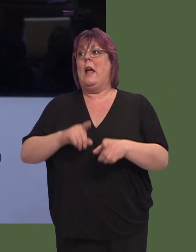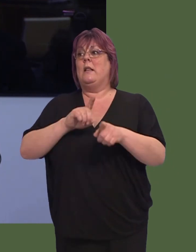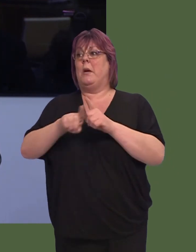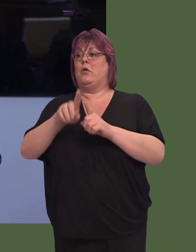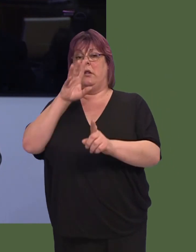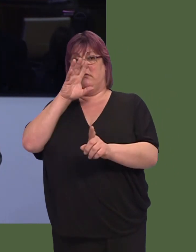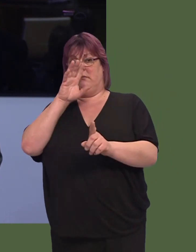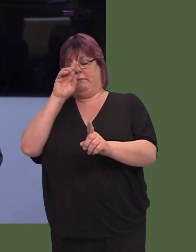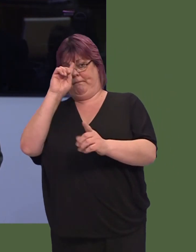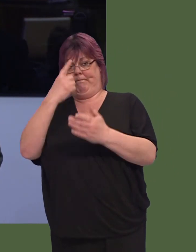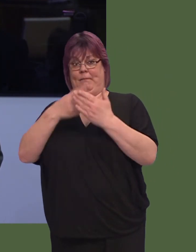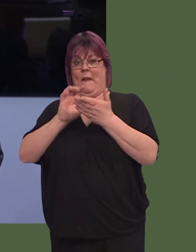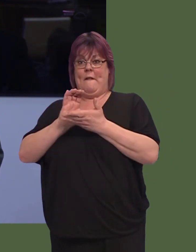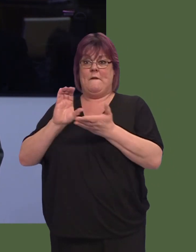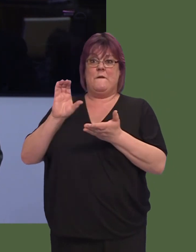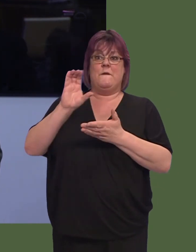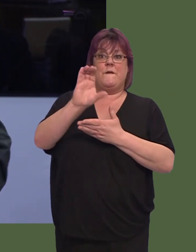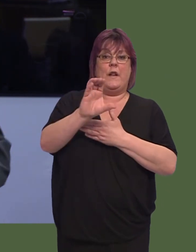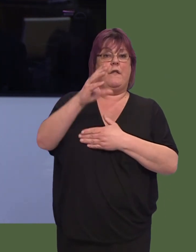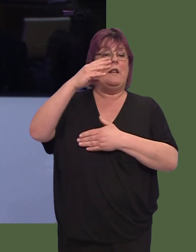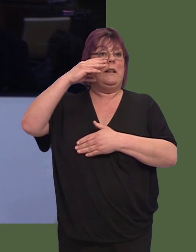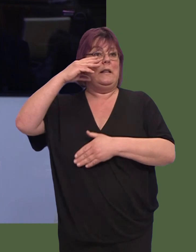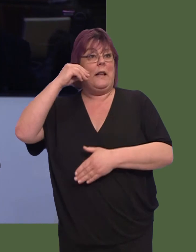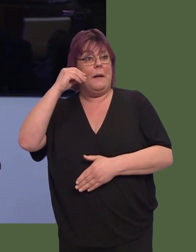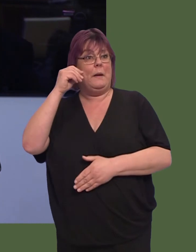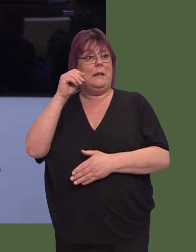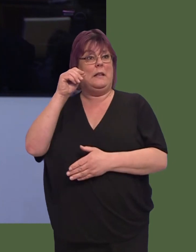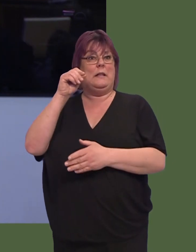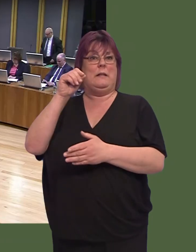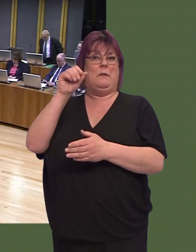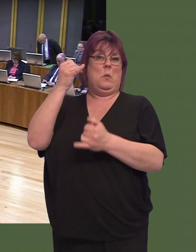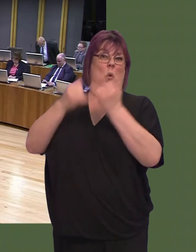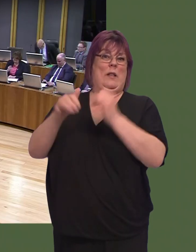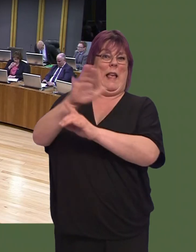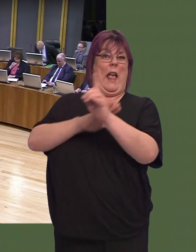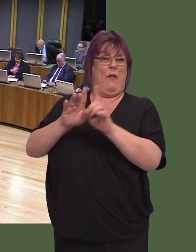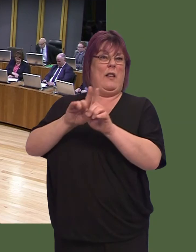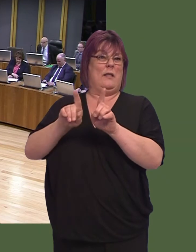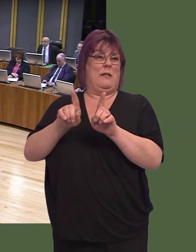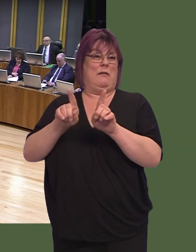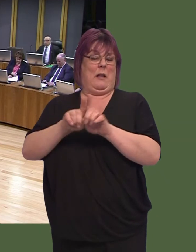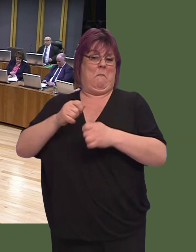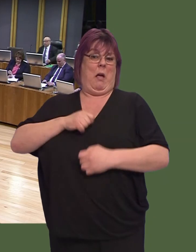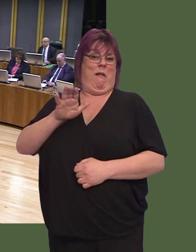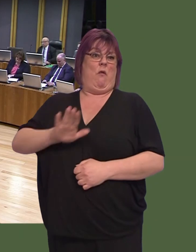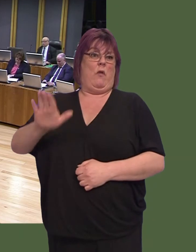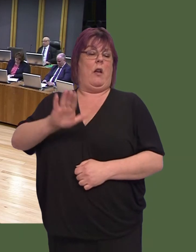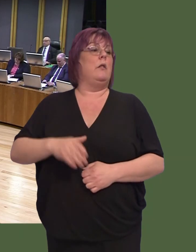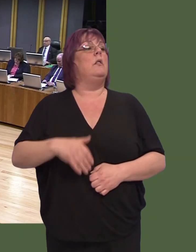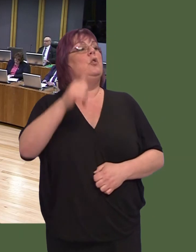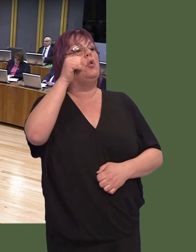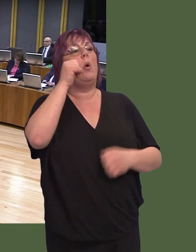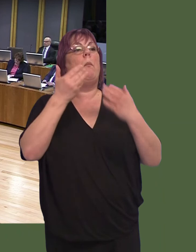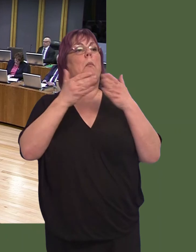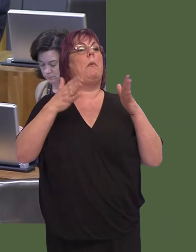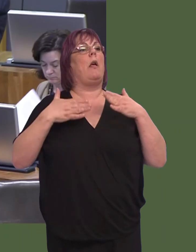particularly targeting funds at diabetes hotspots such as South Wales East? Well, the member will know, of course, that the